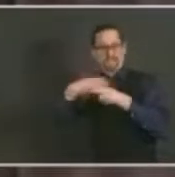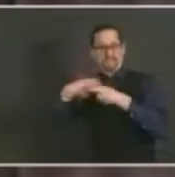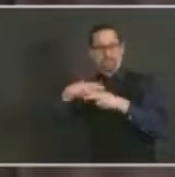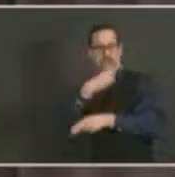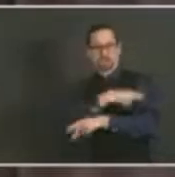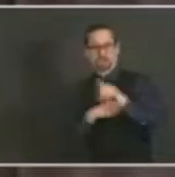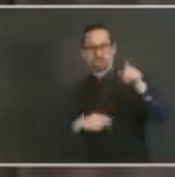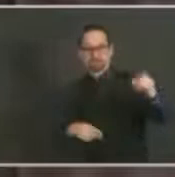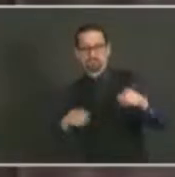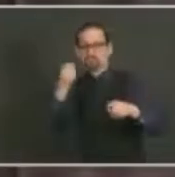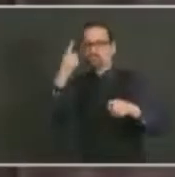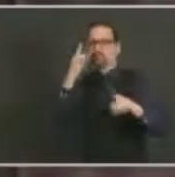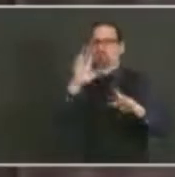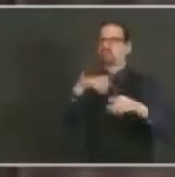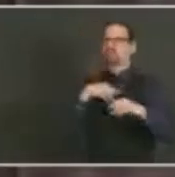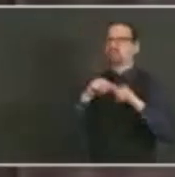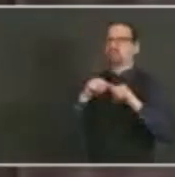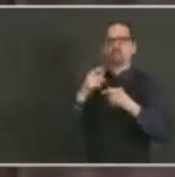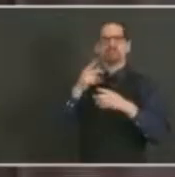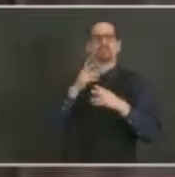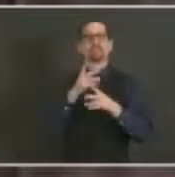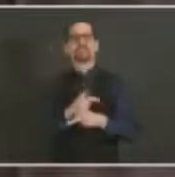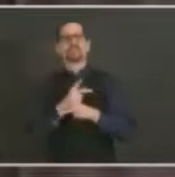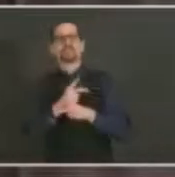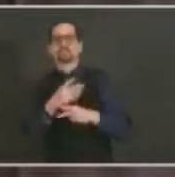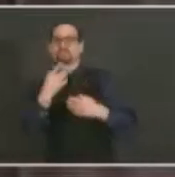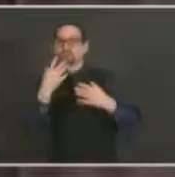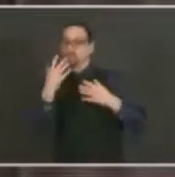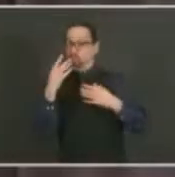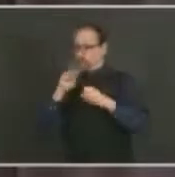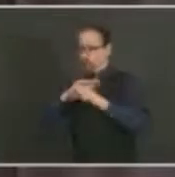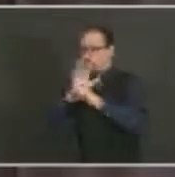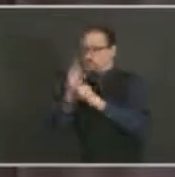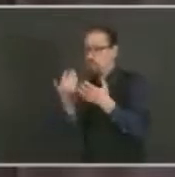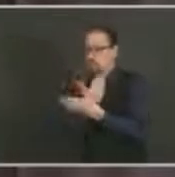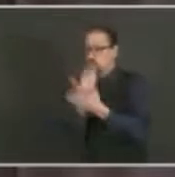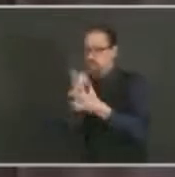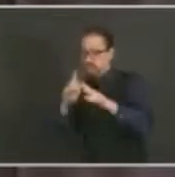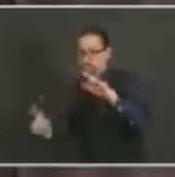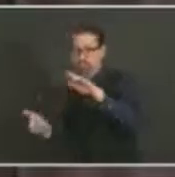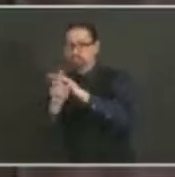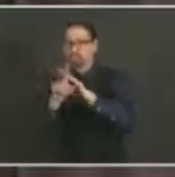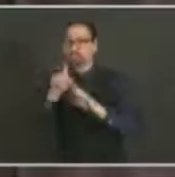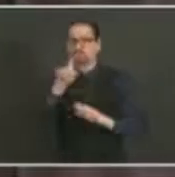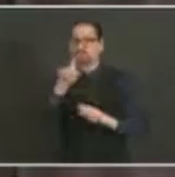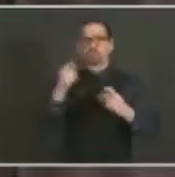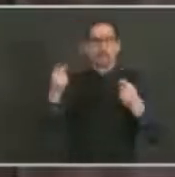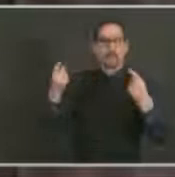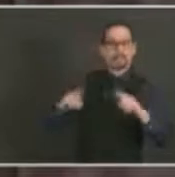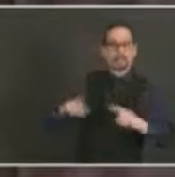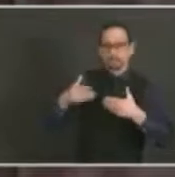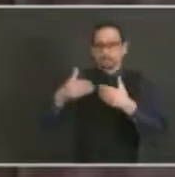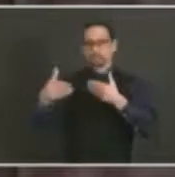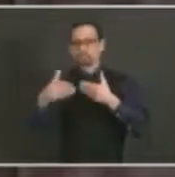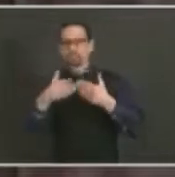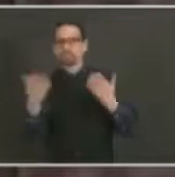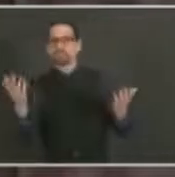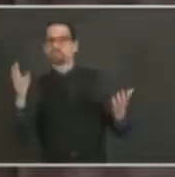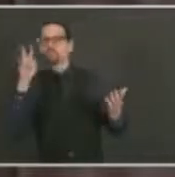the variants coming and understanding how soon that could be. We're doing our best to try to push that